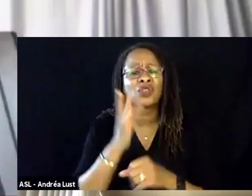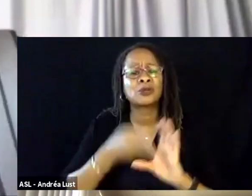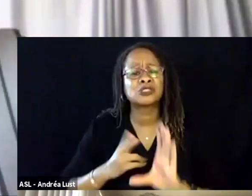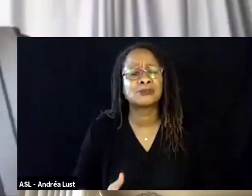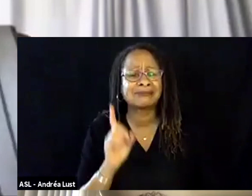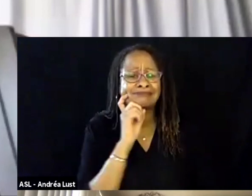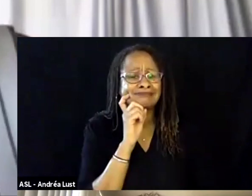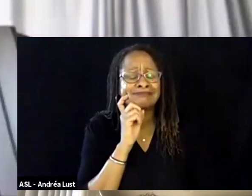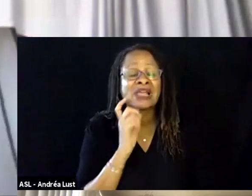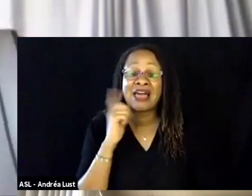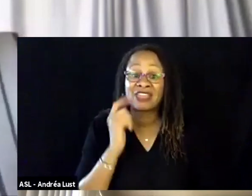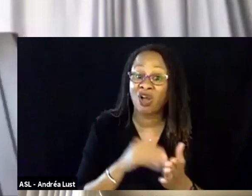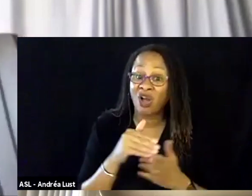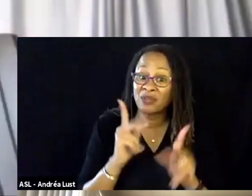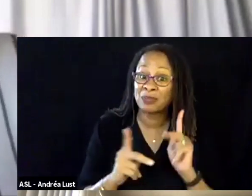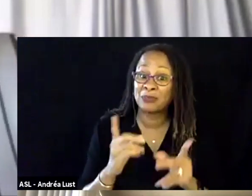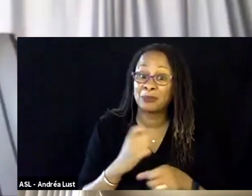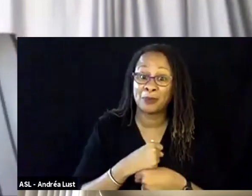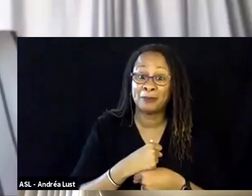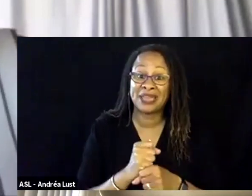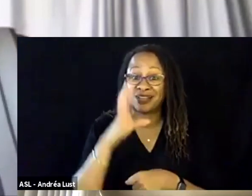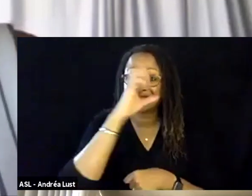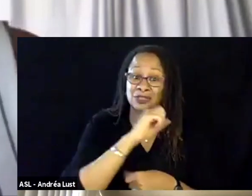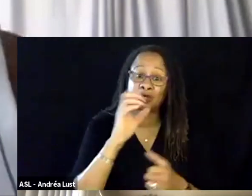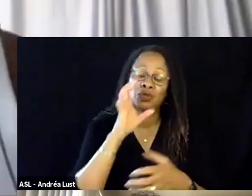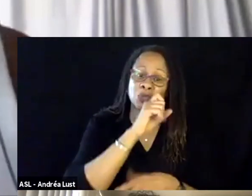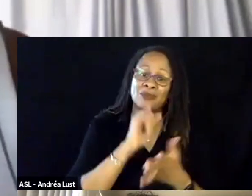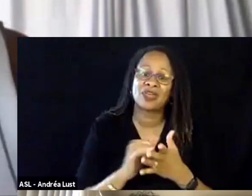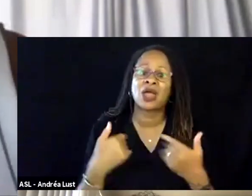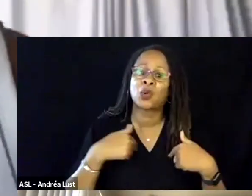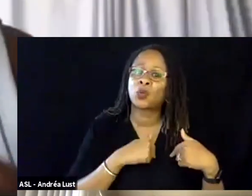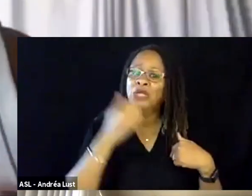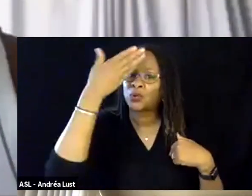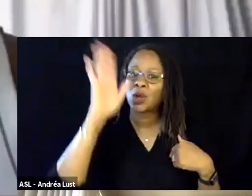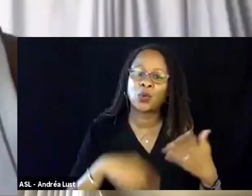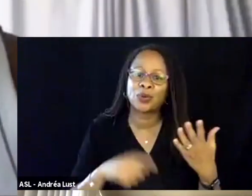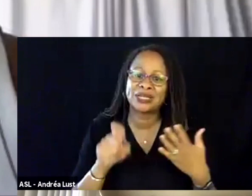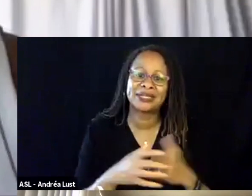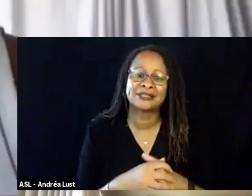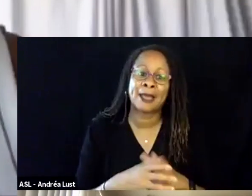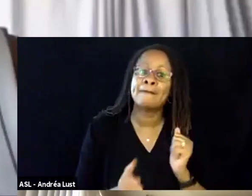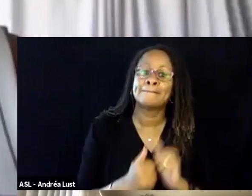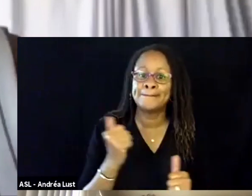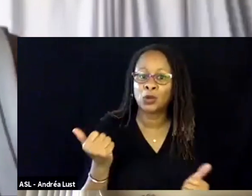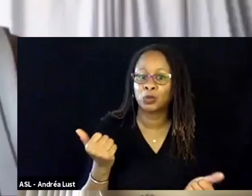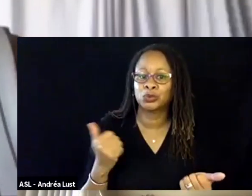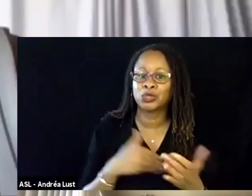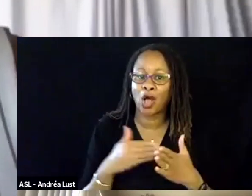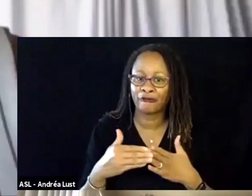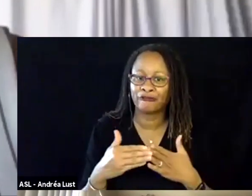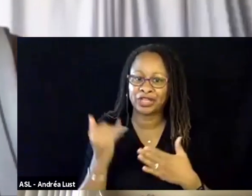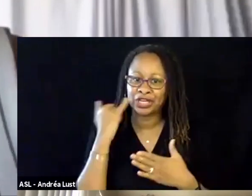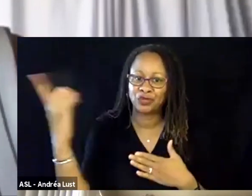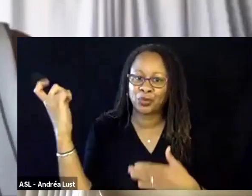think a lot of times people make assumptions and assume that we don't know what we need. Majority of the time, if you ask a person with a